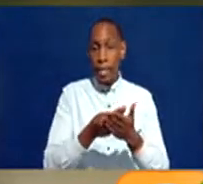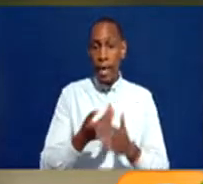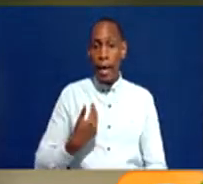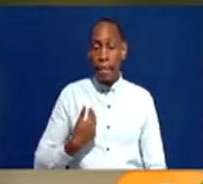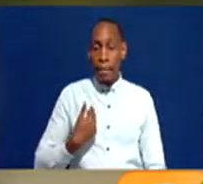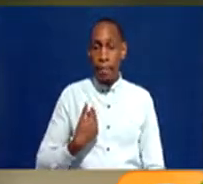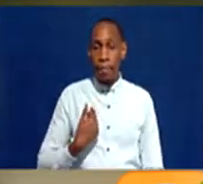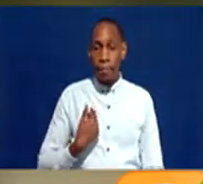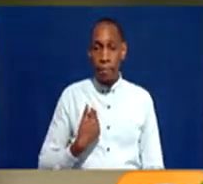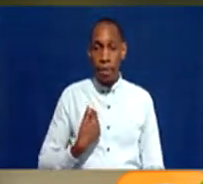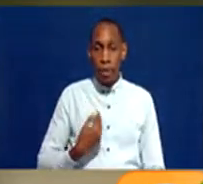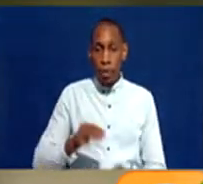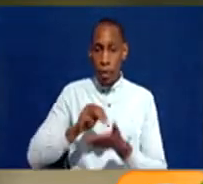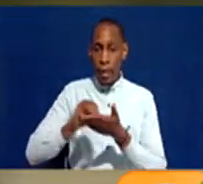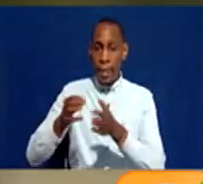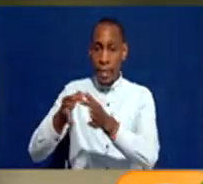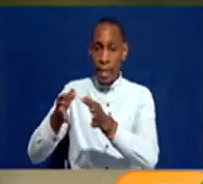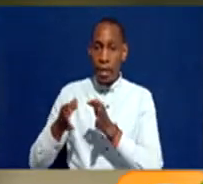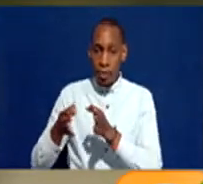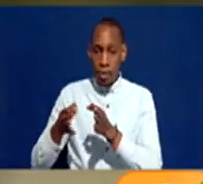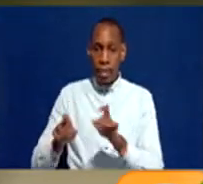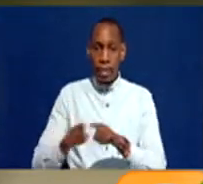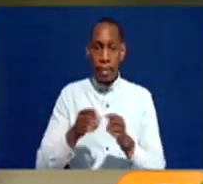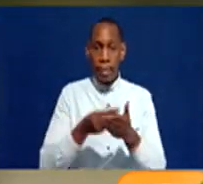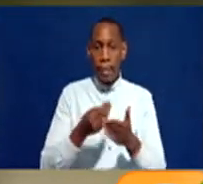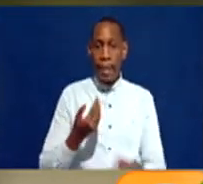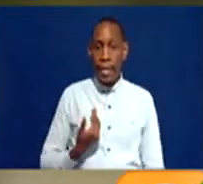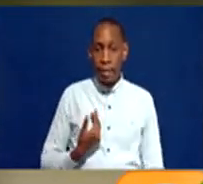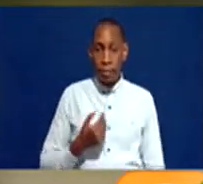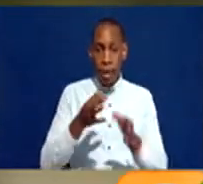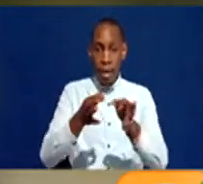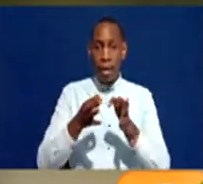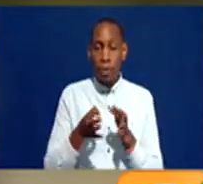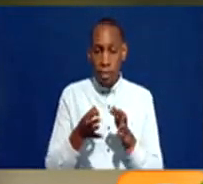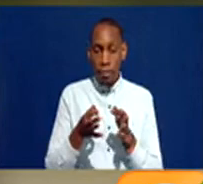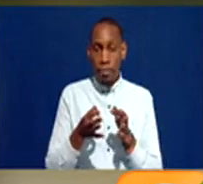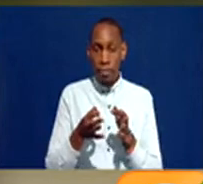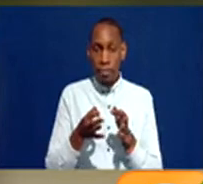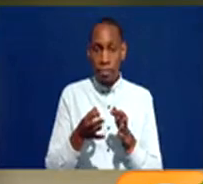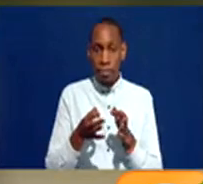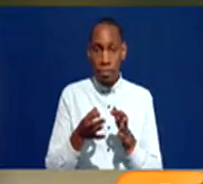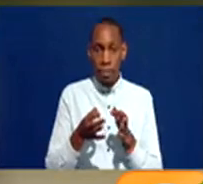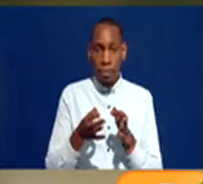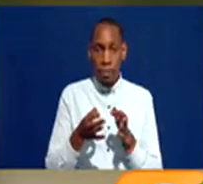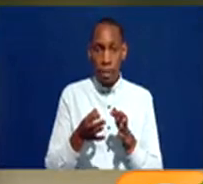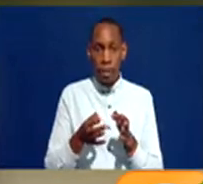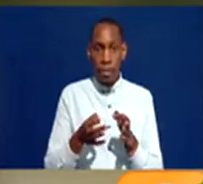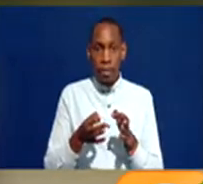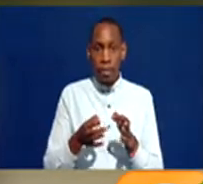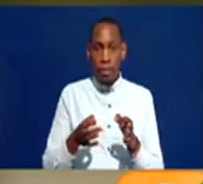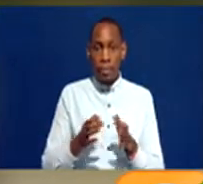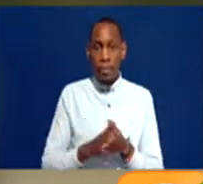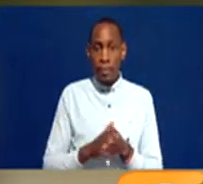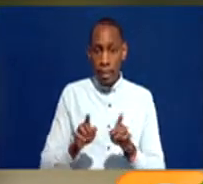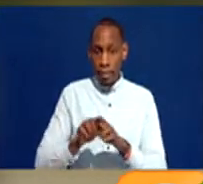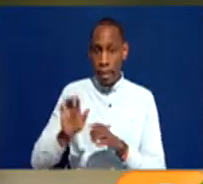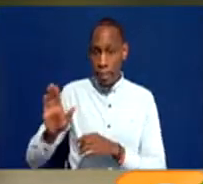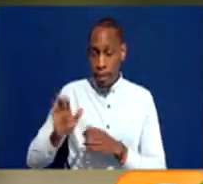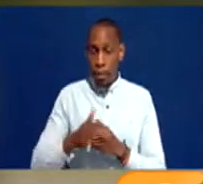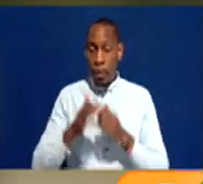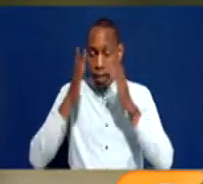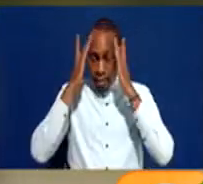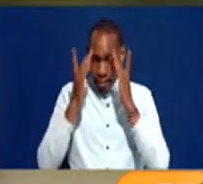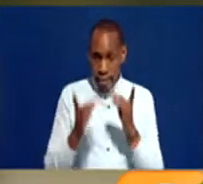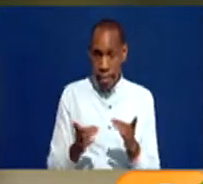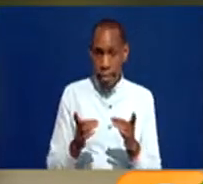in my M-Pesa account and the money that I had in my account as well. Then at the same time, they